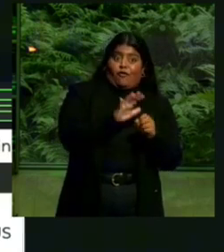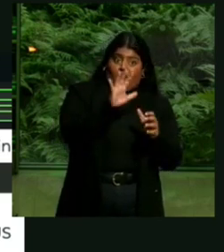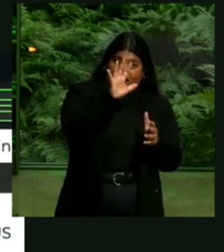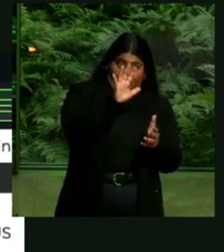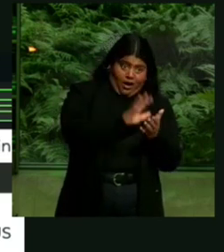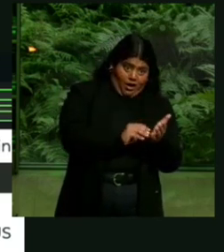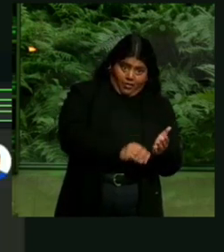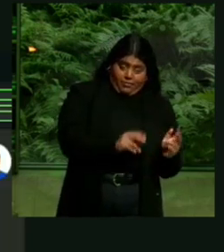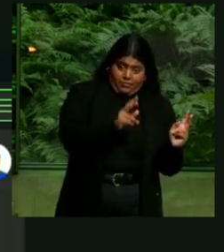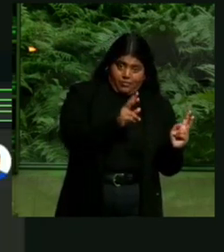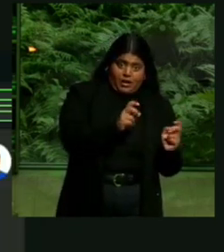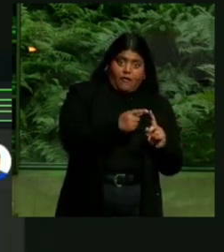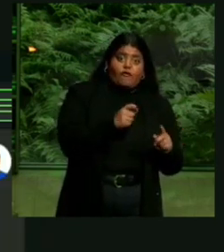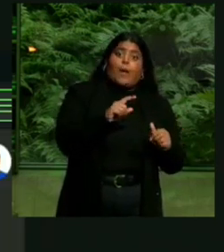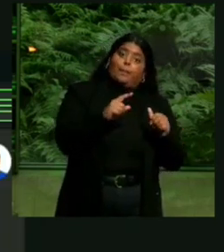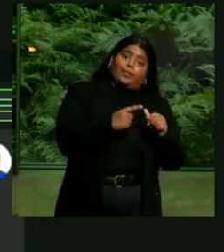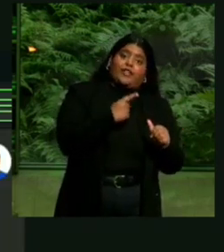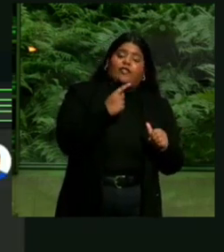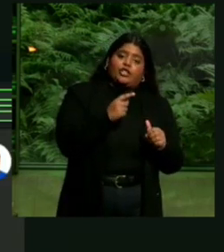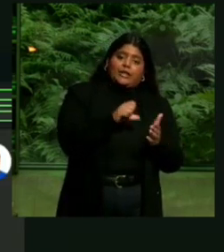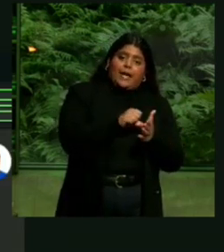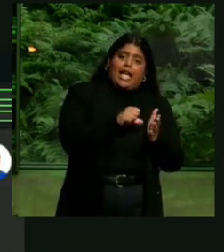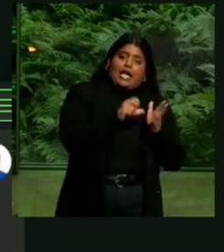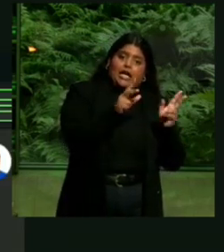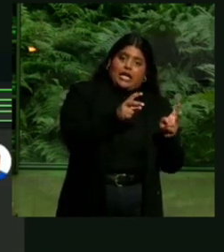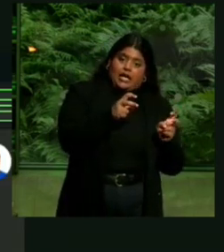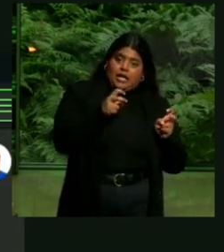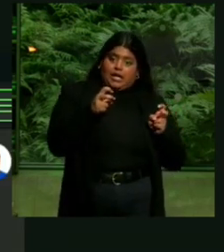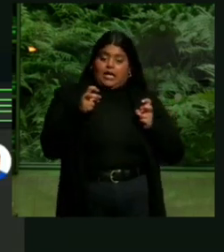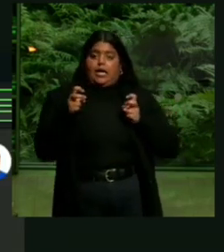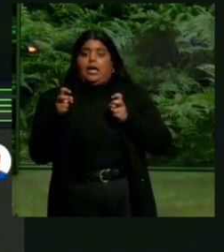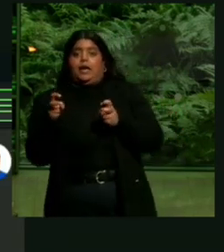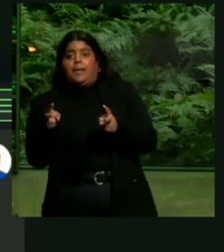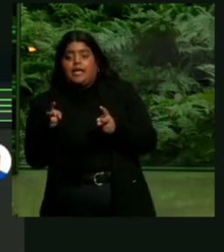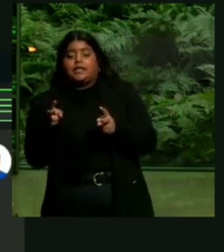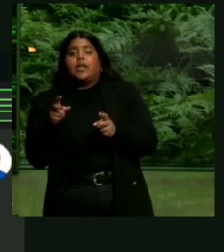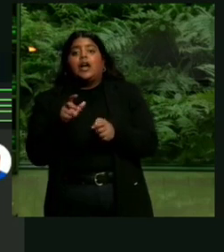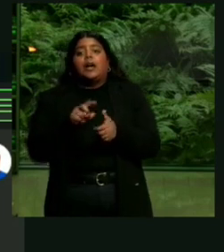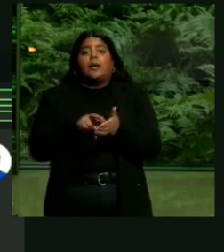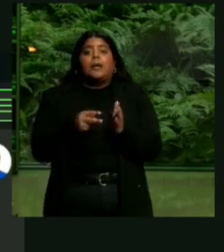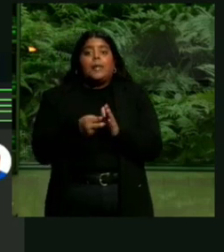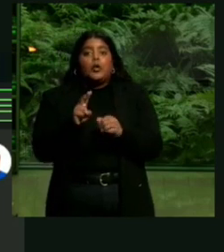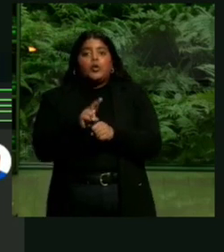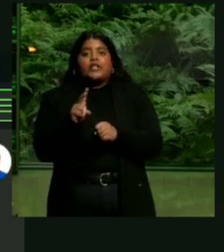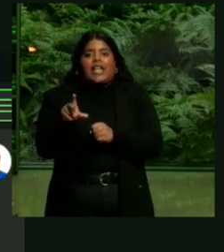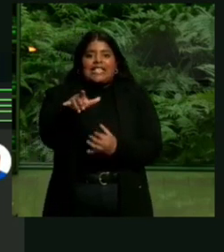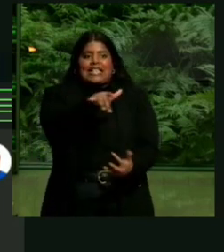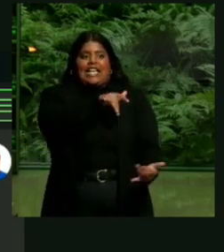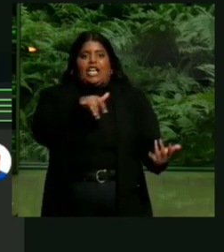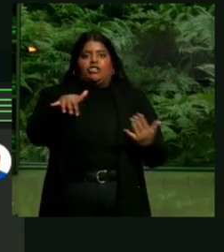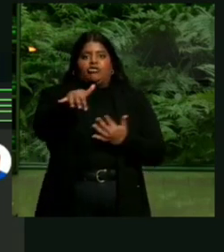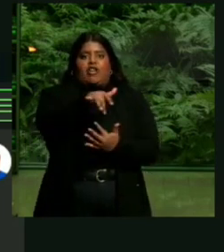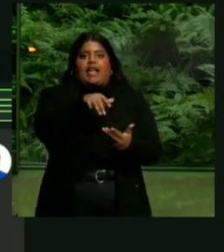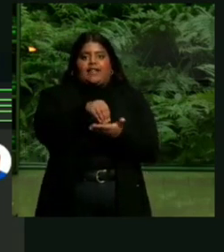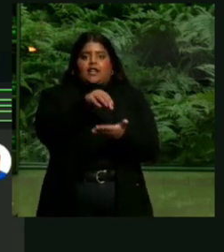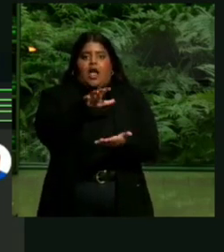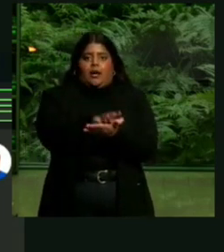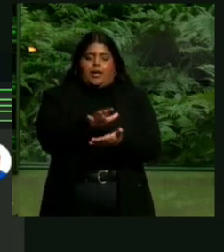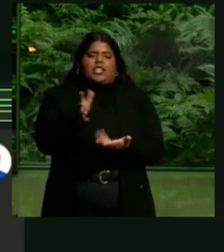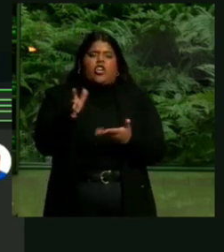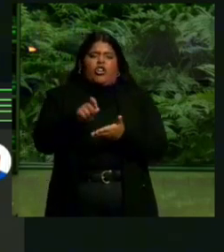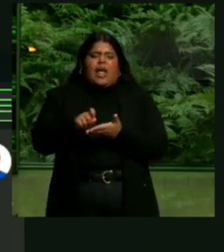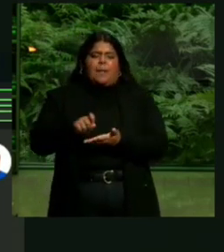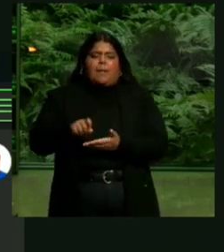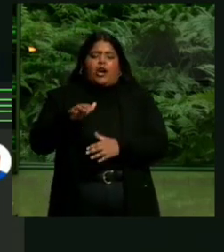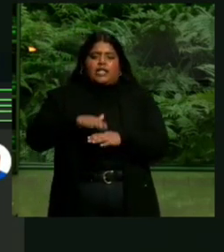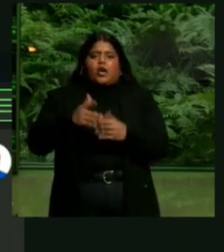from the landing page. I can go back to my canvas, paste it here, and use it as an interactive document, and it's actually a markdown document, so you can add